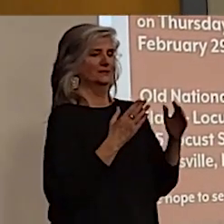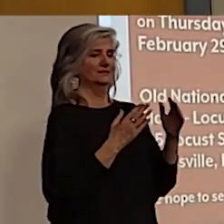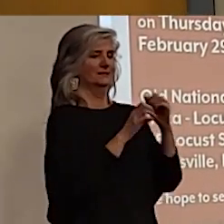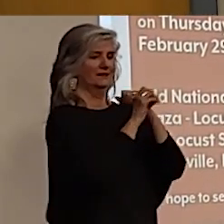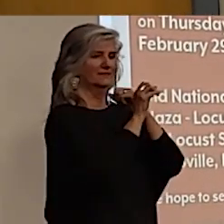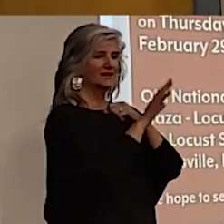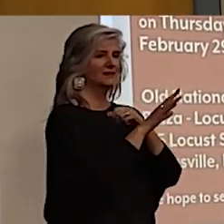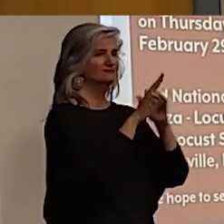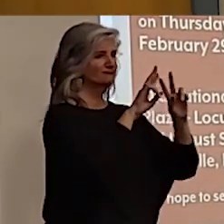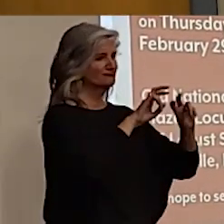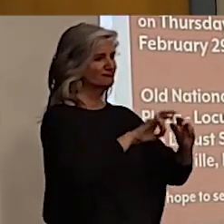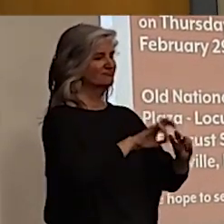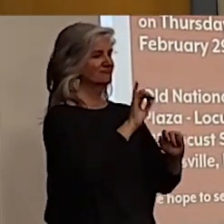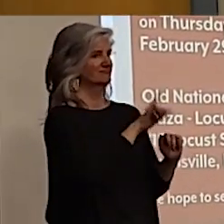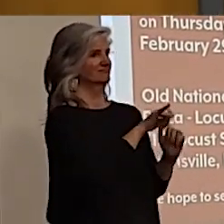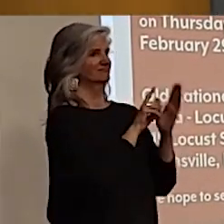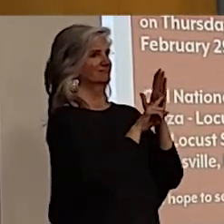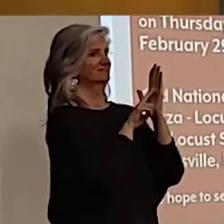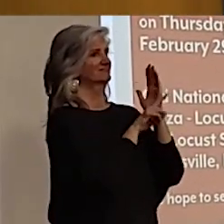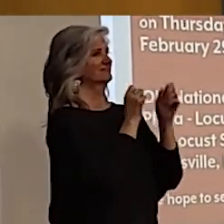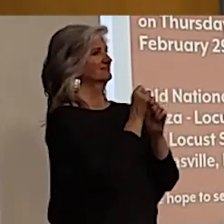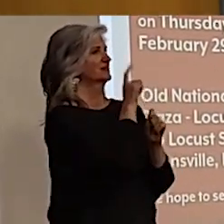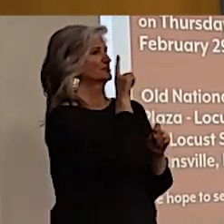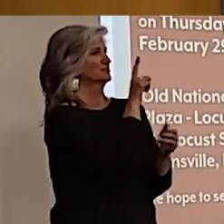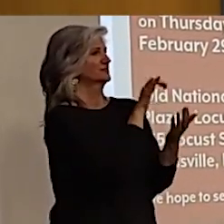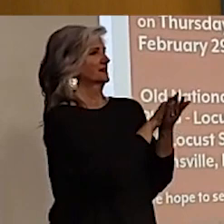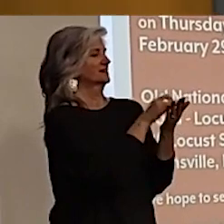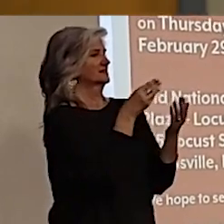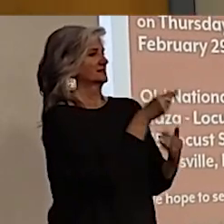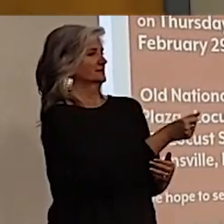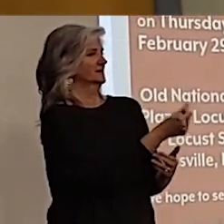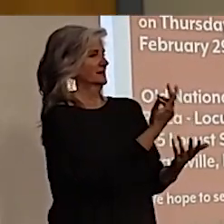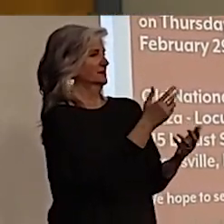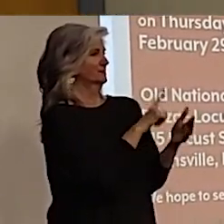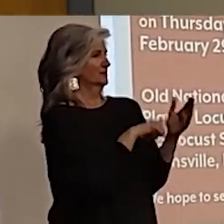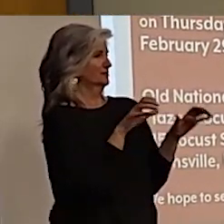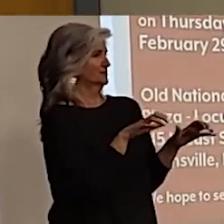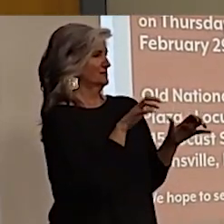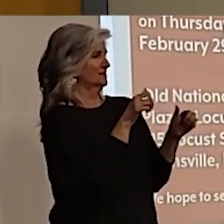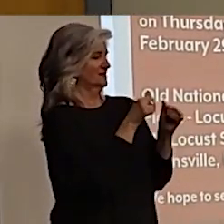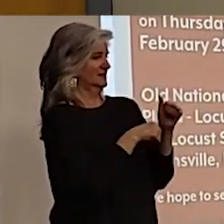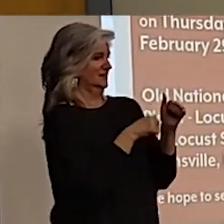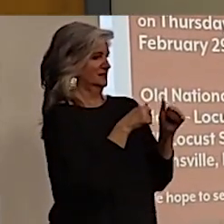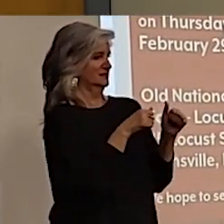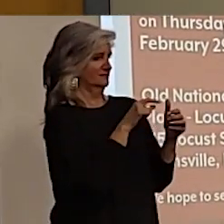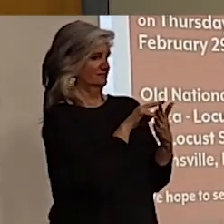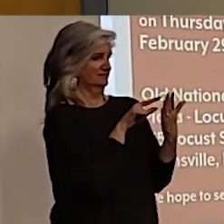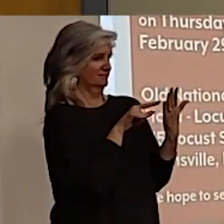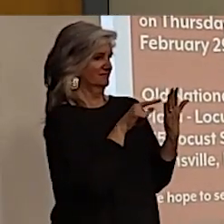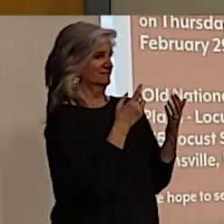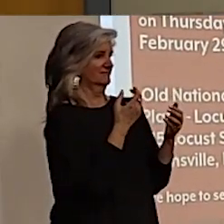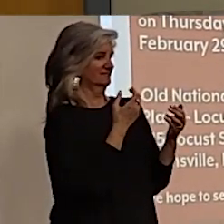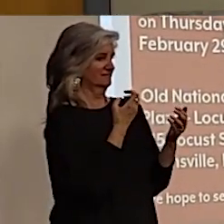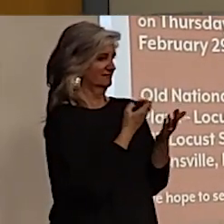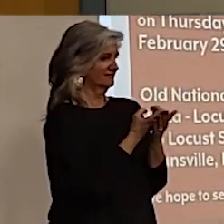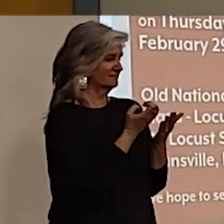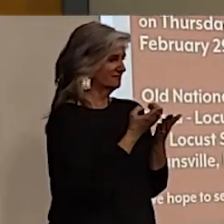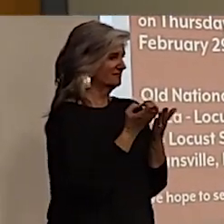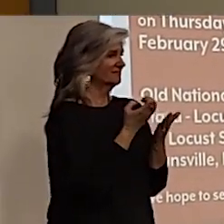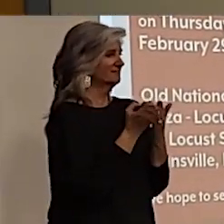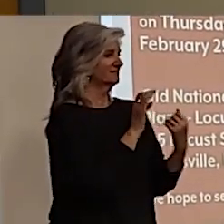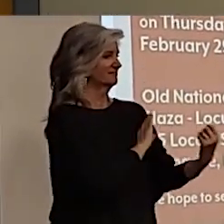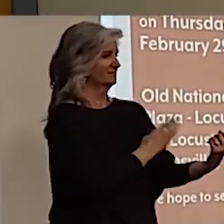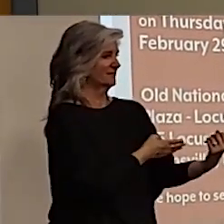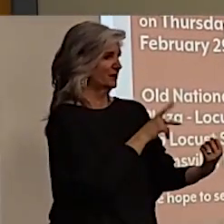are looking at that kind of thing, to make sure the spending that they're doing on each of these types of equipment, on these power plants,